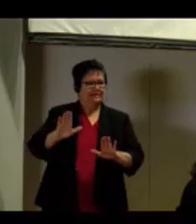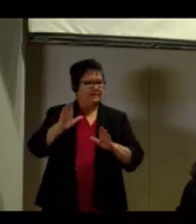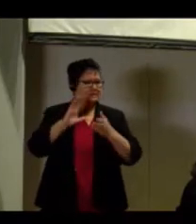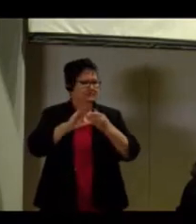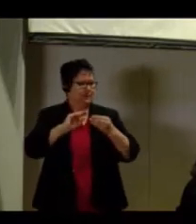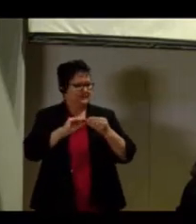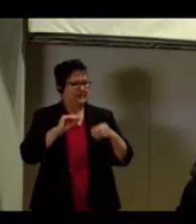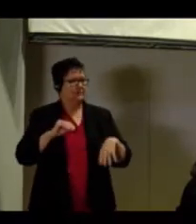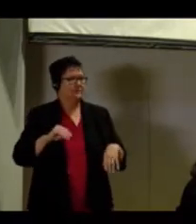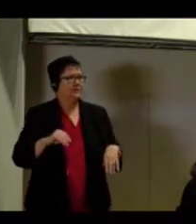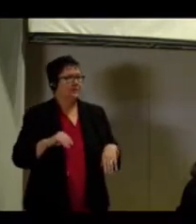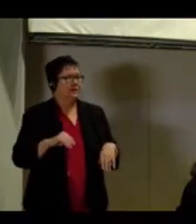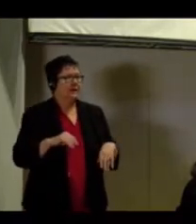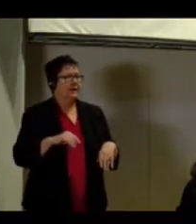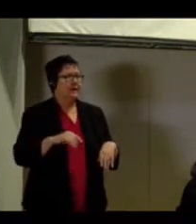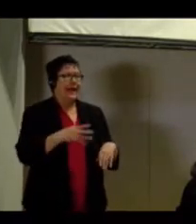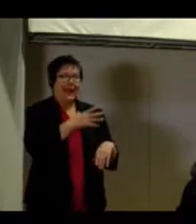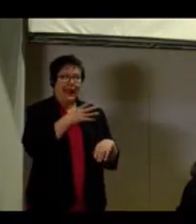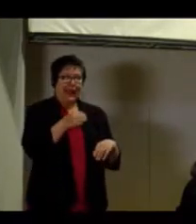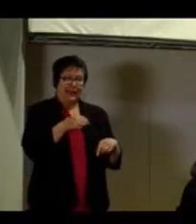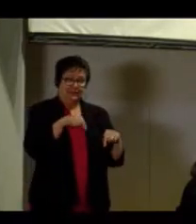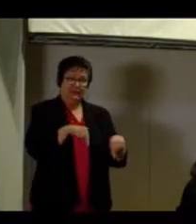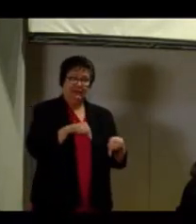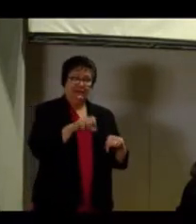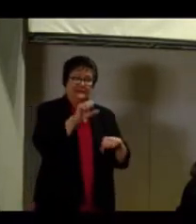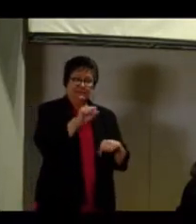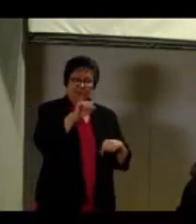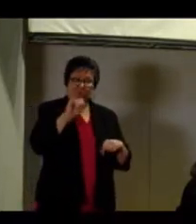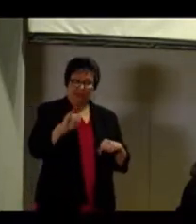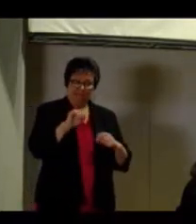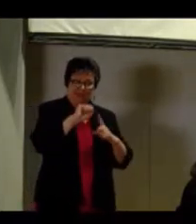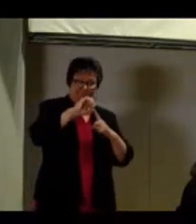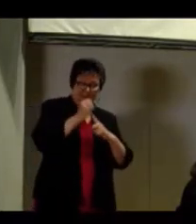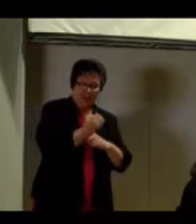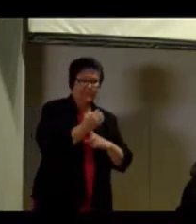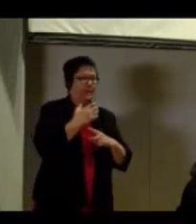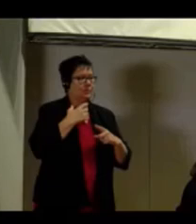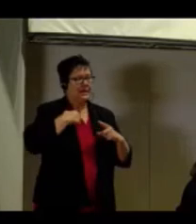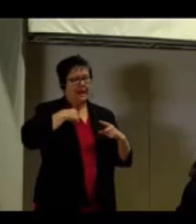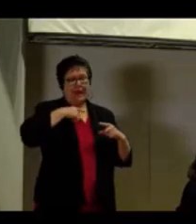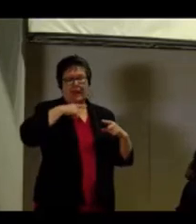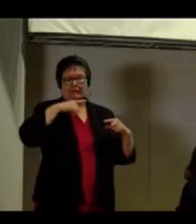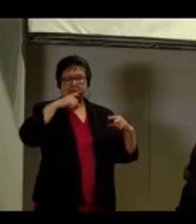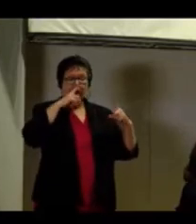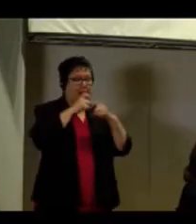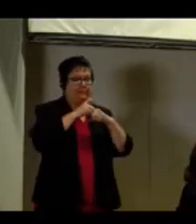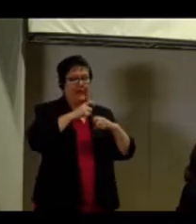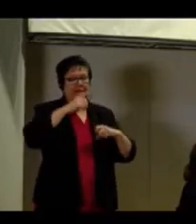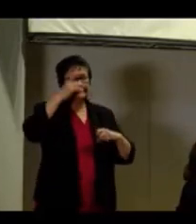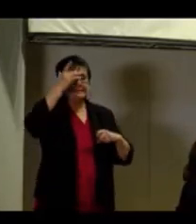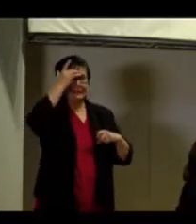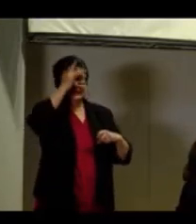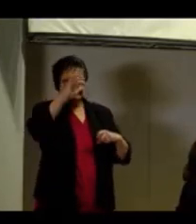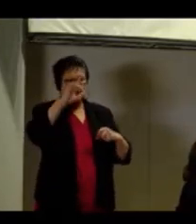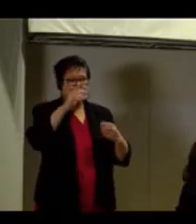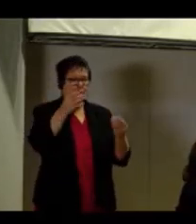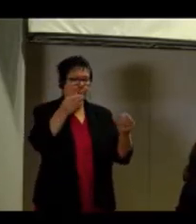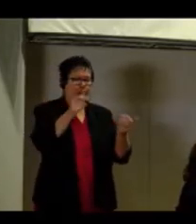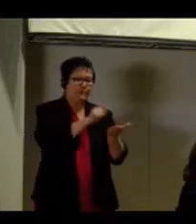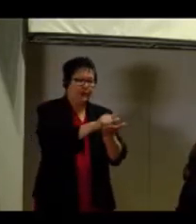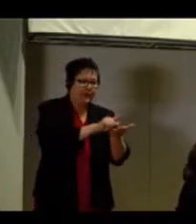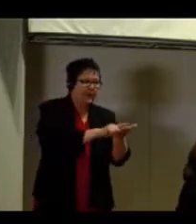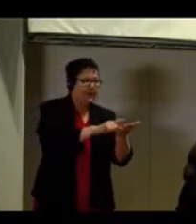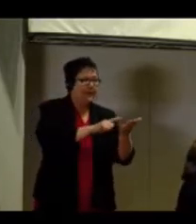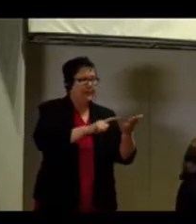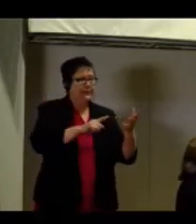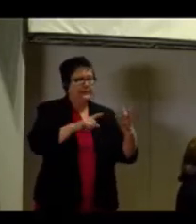presentation. And clearly in the Smithsonian environment, we have a very complex intellectual properties sort of regime, and there's a lot of issues.